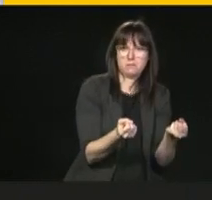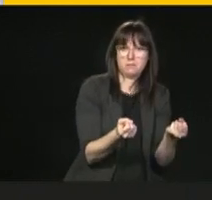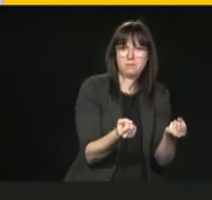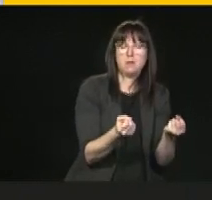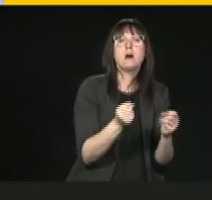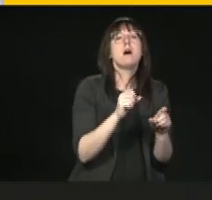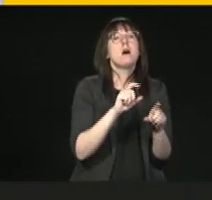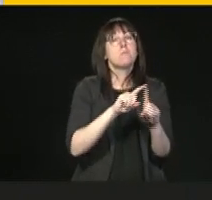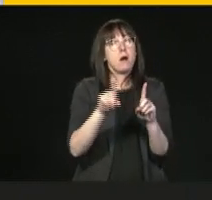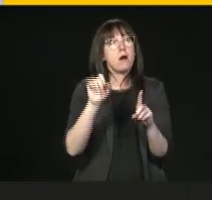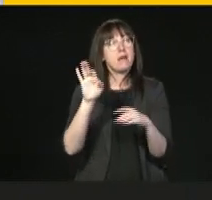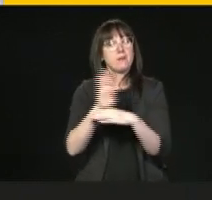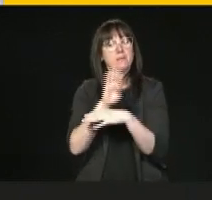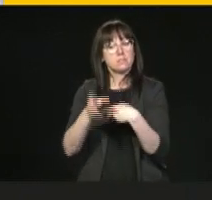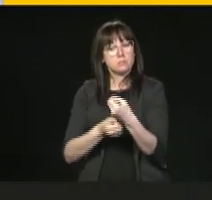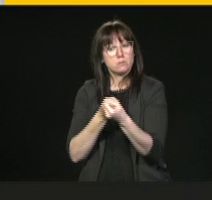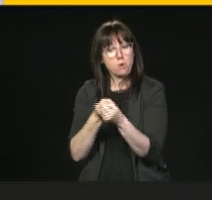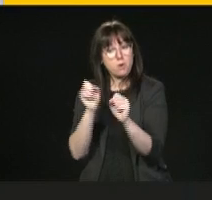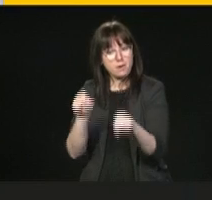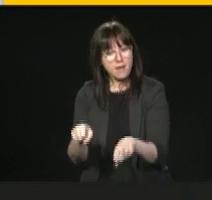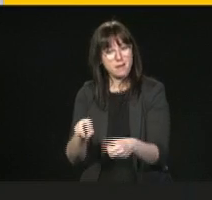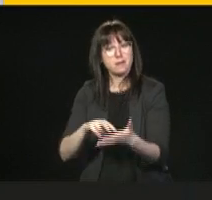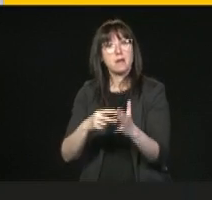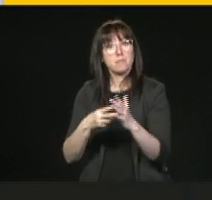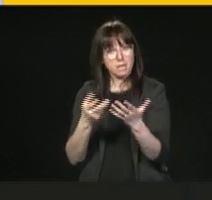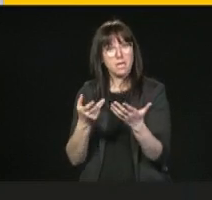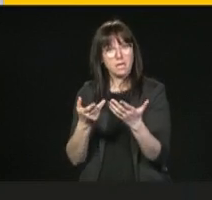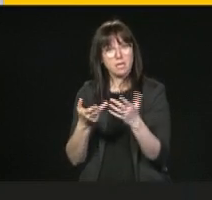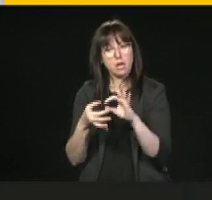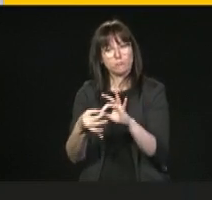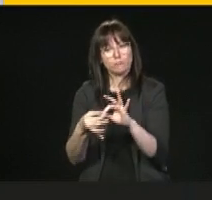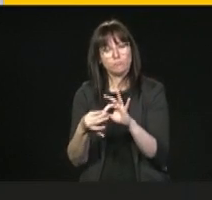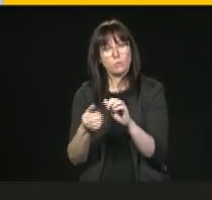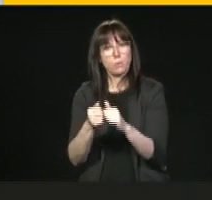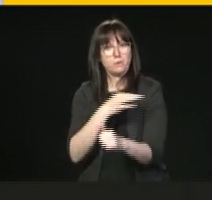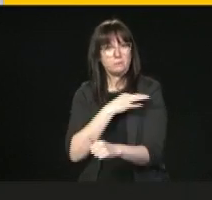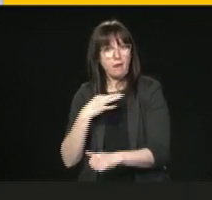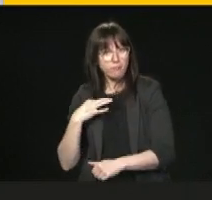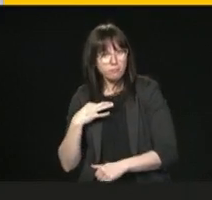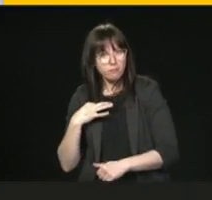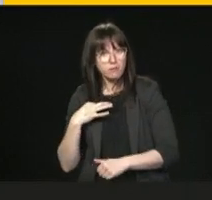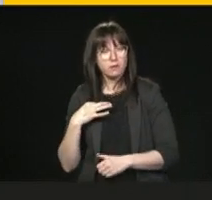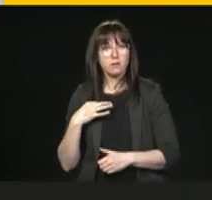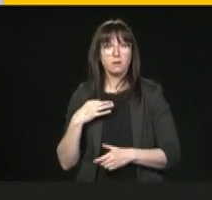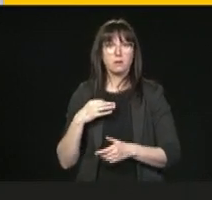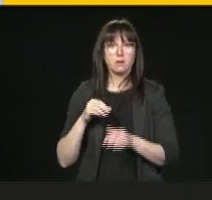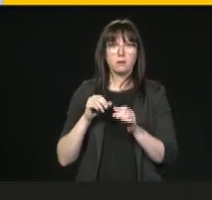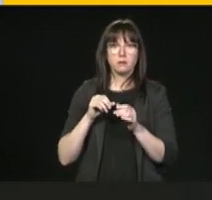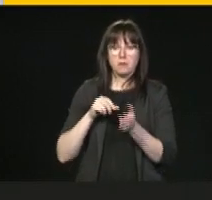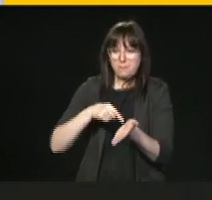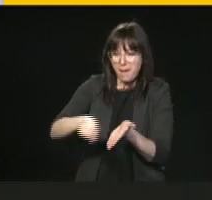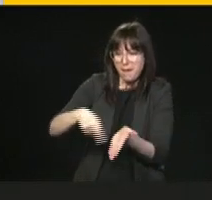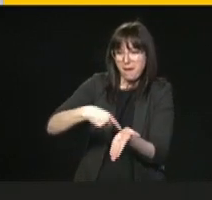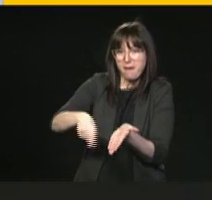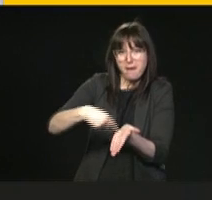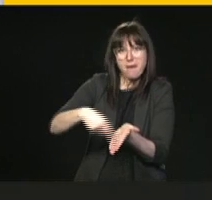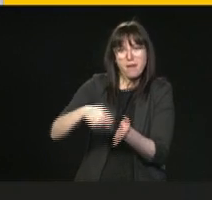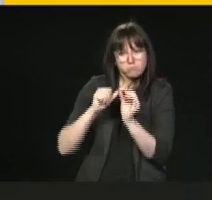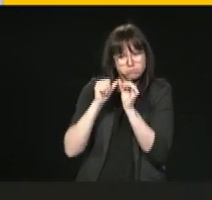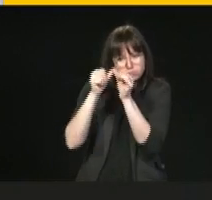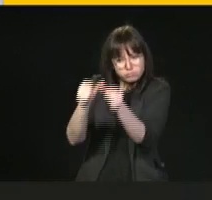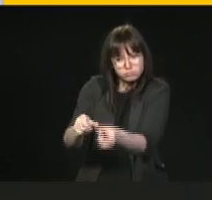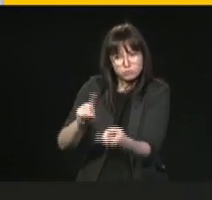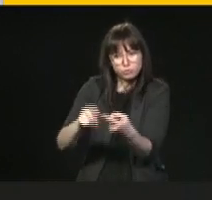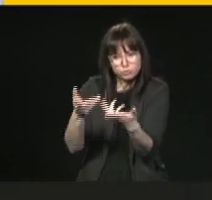support businesses to keep that relationship with their employees, to keep being able to pay their employees through this time,